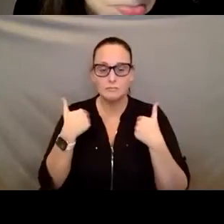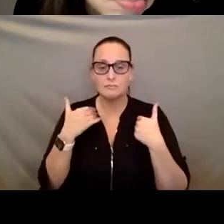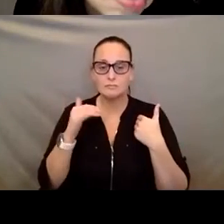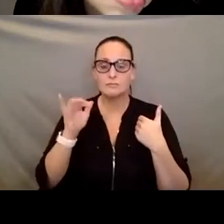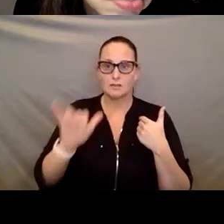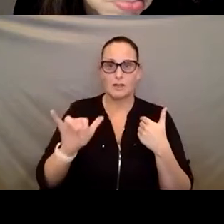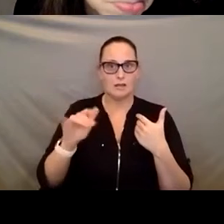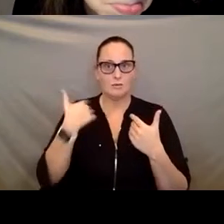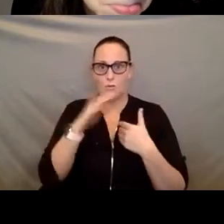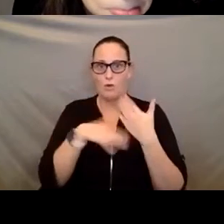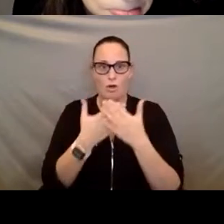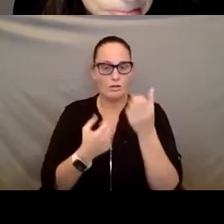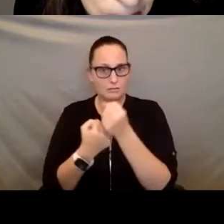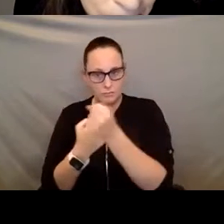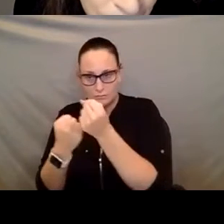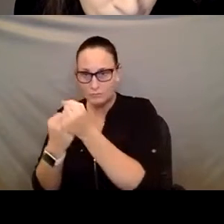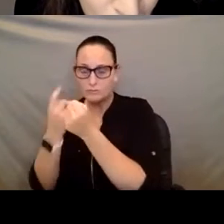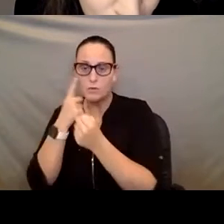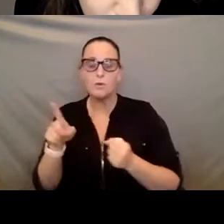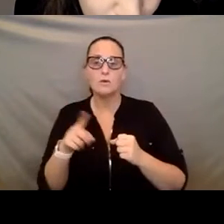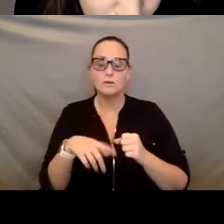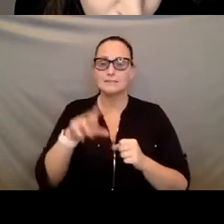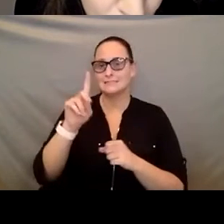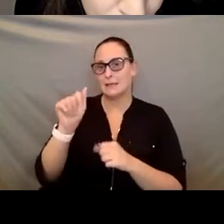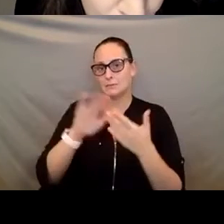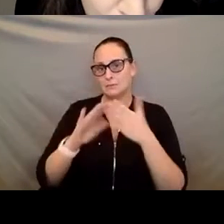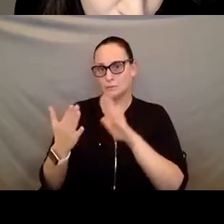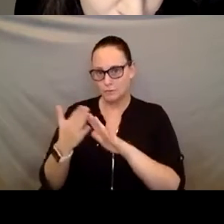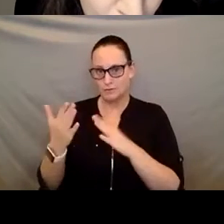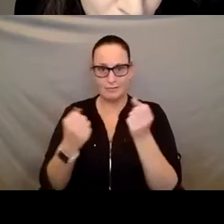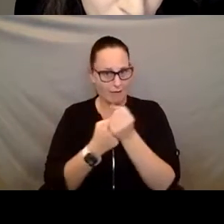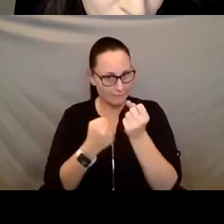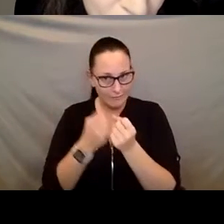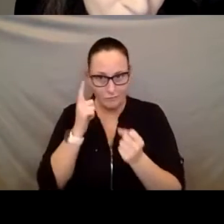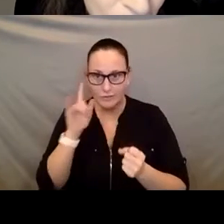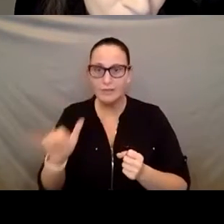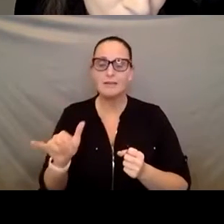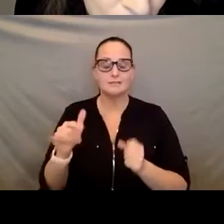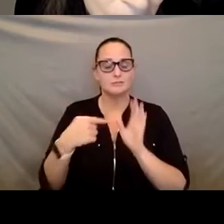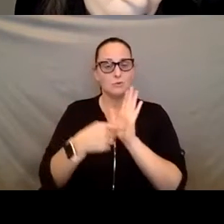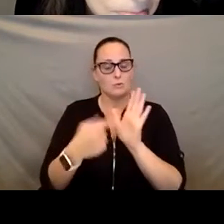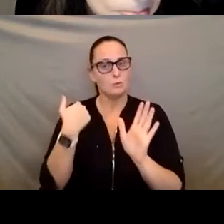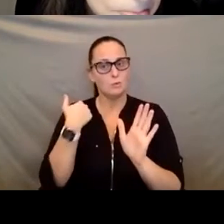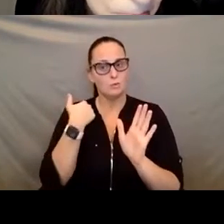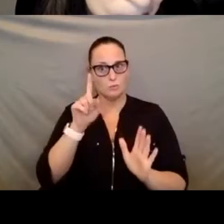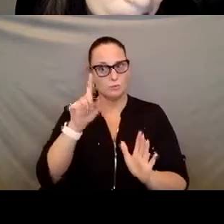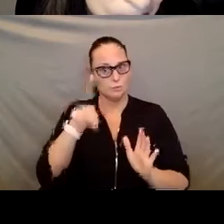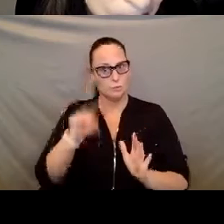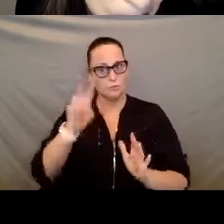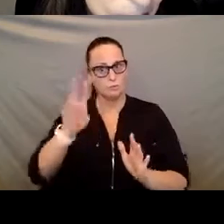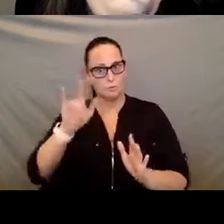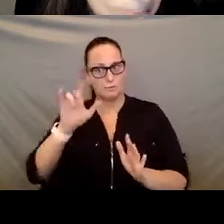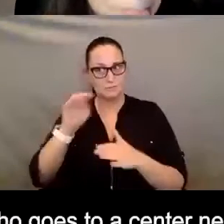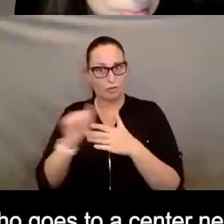we had all advocated for, but in particular, the disabled community had advocated for, demonstrated that we were, $1.2 billion